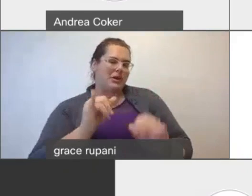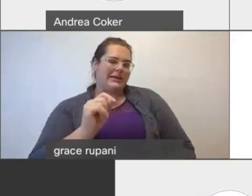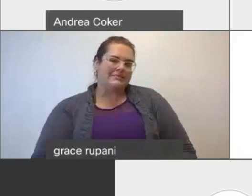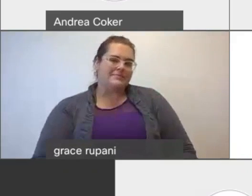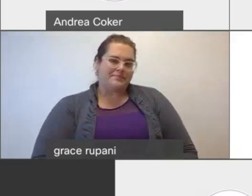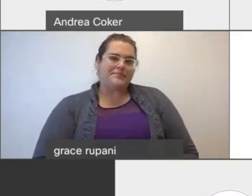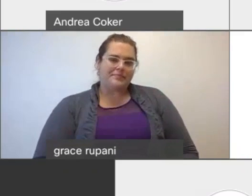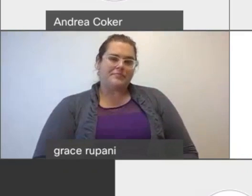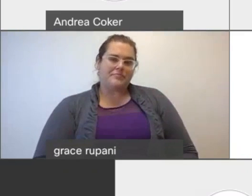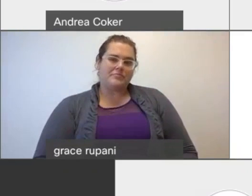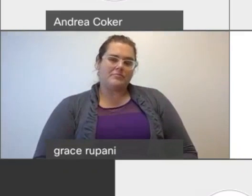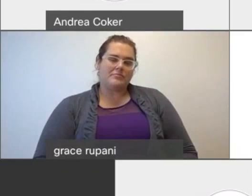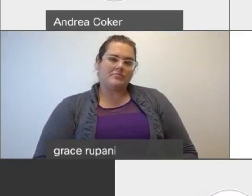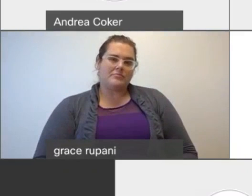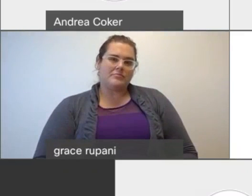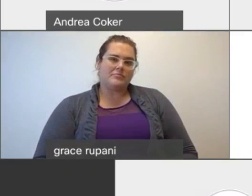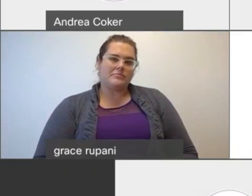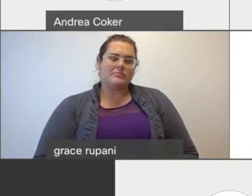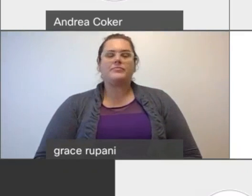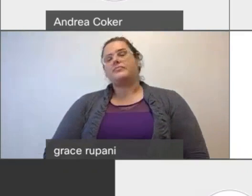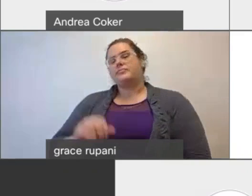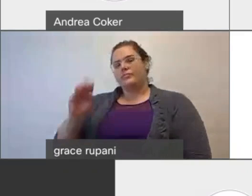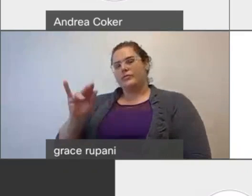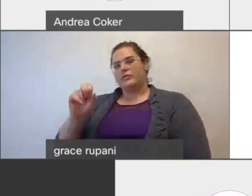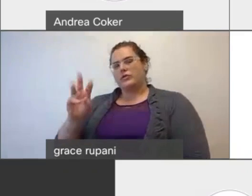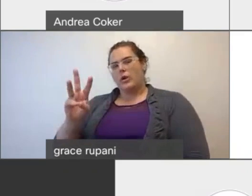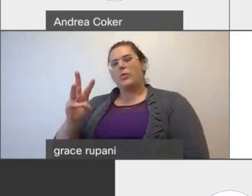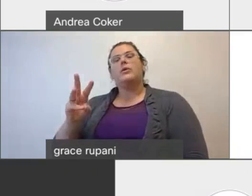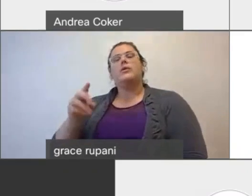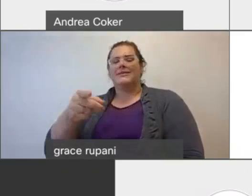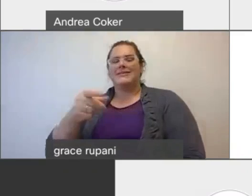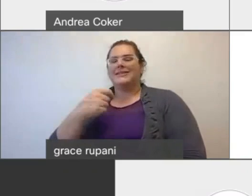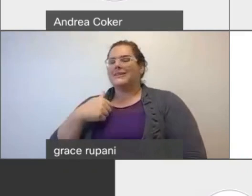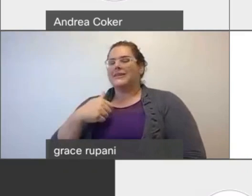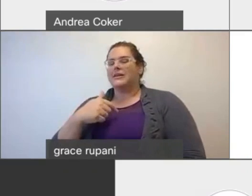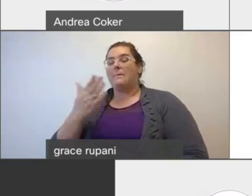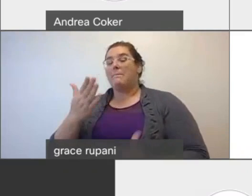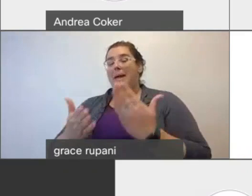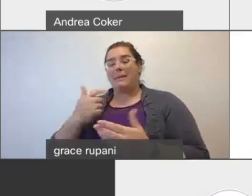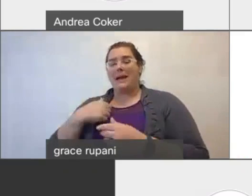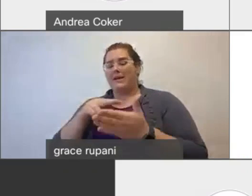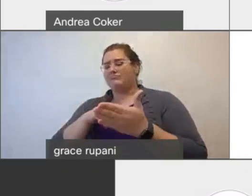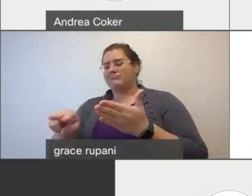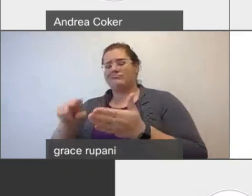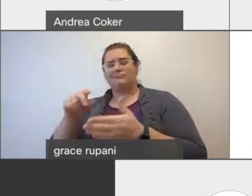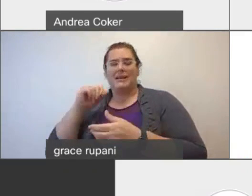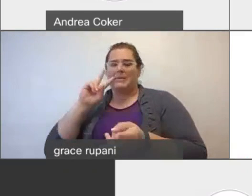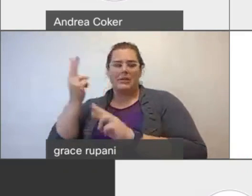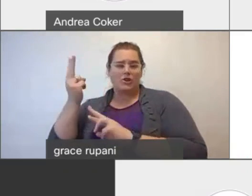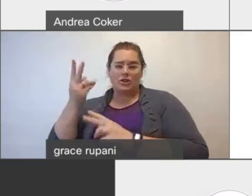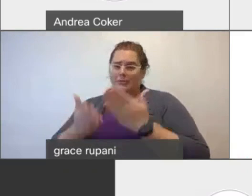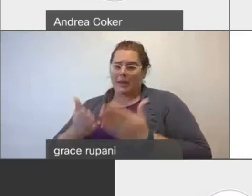have information on what's described as credible messengers. Maybe I misunderstood the question. But